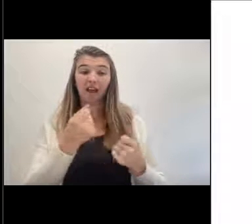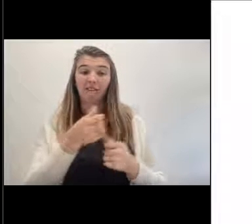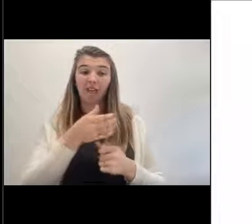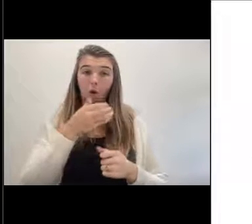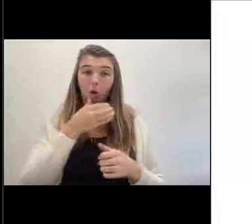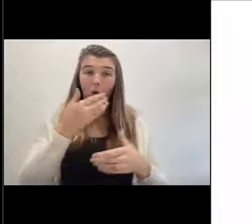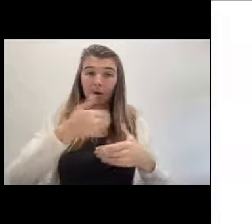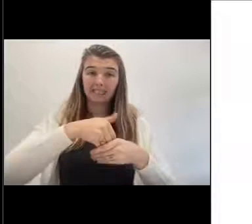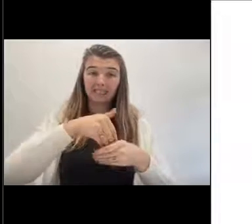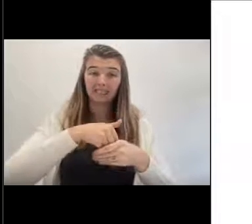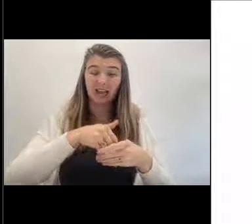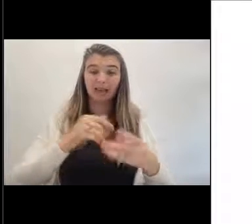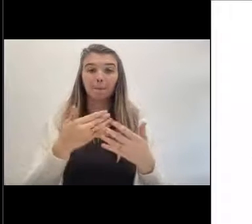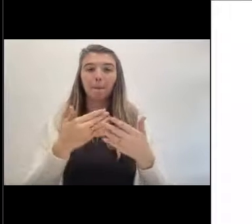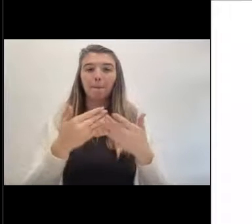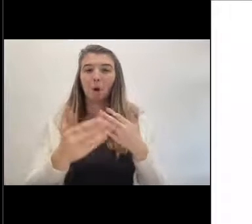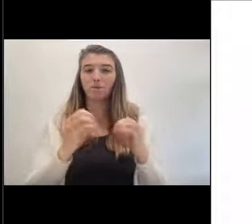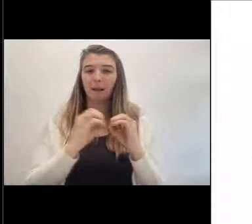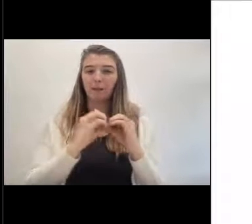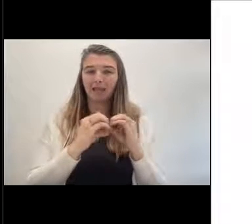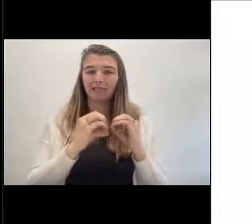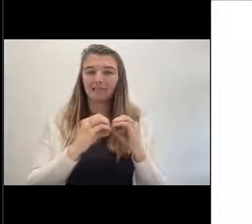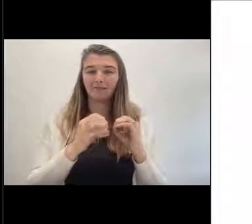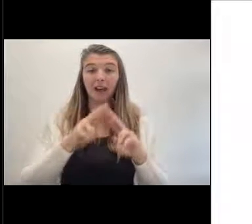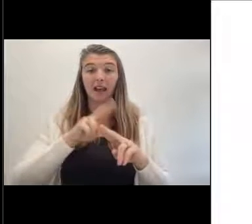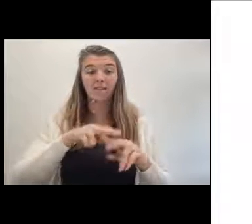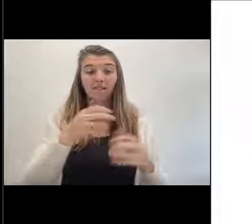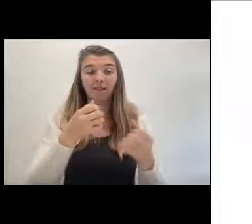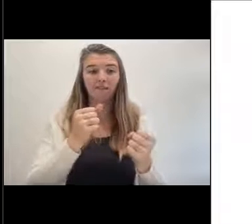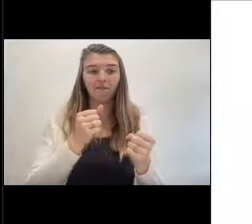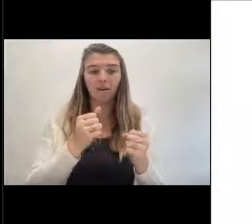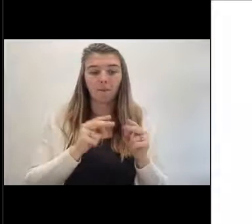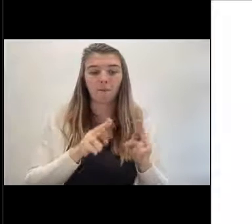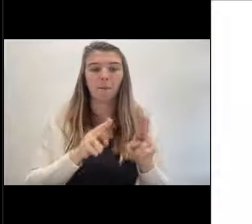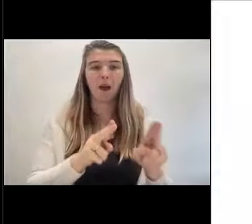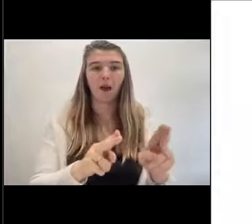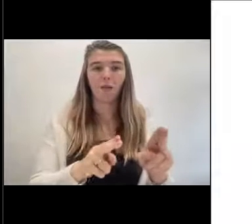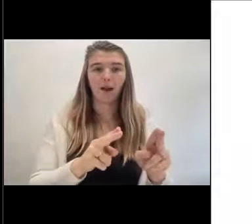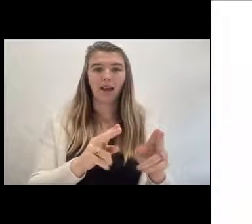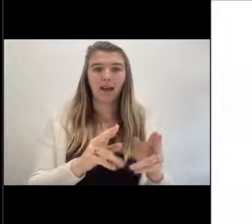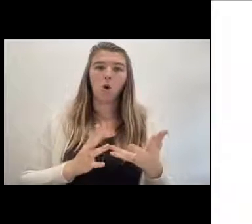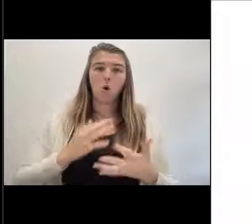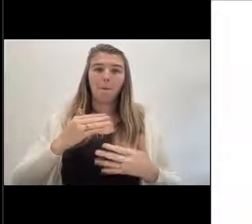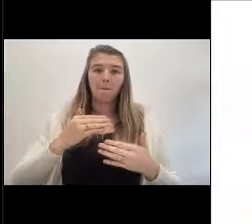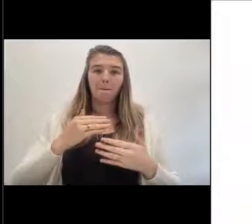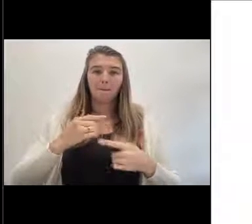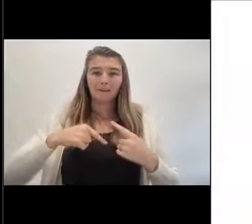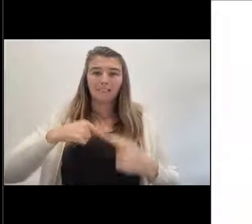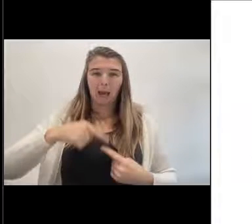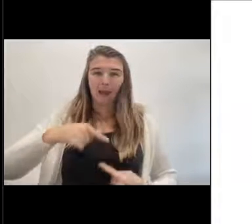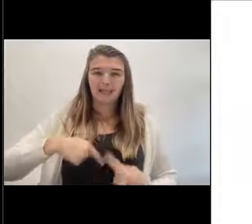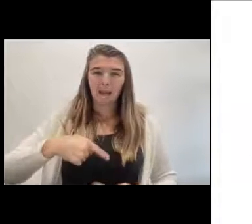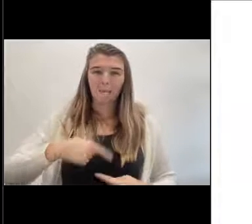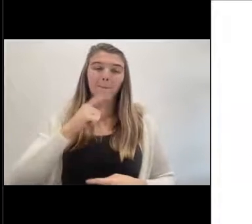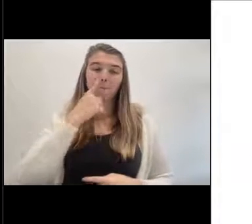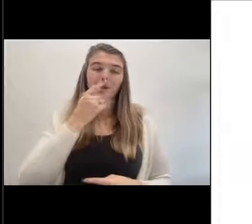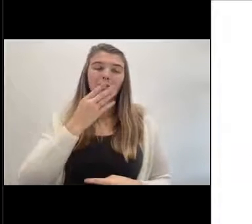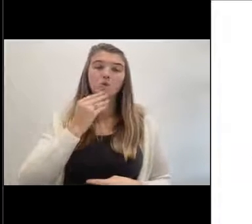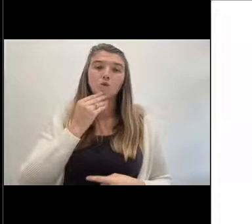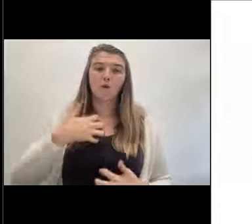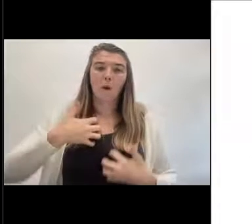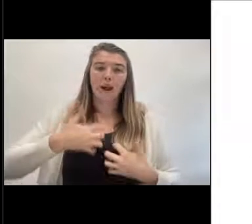Most bacteria, if they have a pathway to metabolize ethylene glycol, they use it just as energy. But what we need is that ethylene glycol